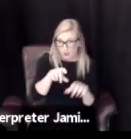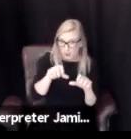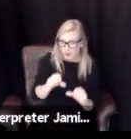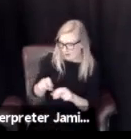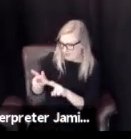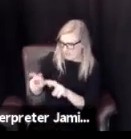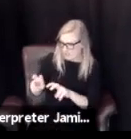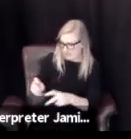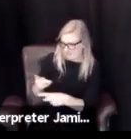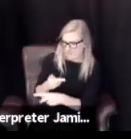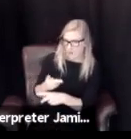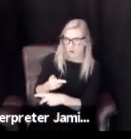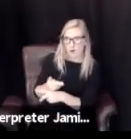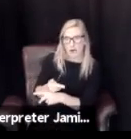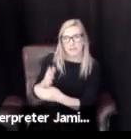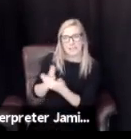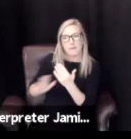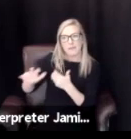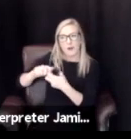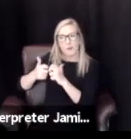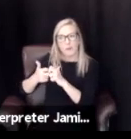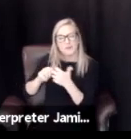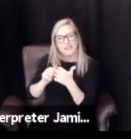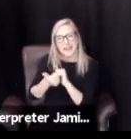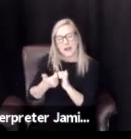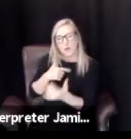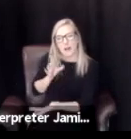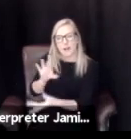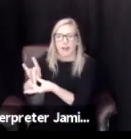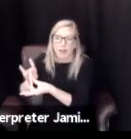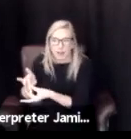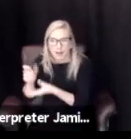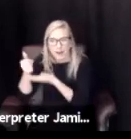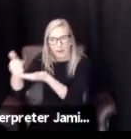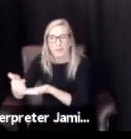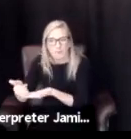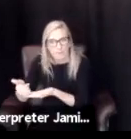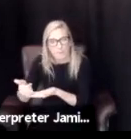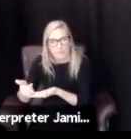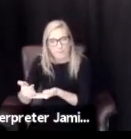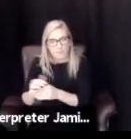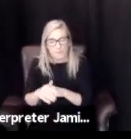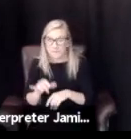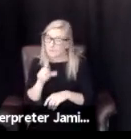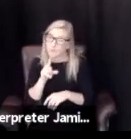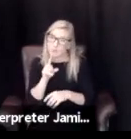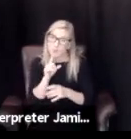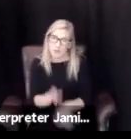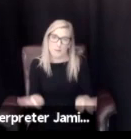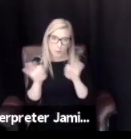see, what are some of their problems and where do you want to go with it, right? This is critically